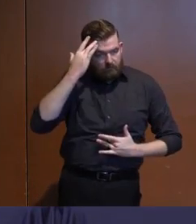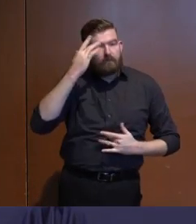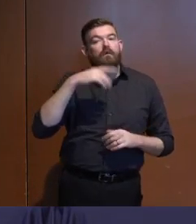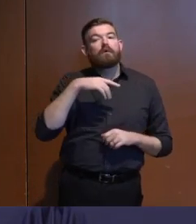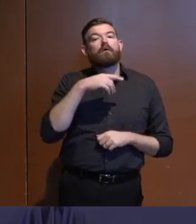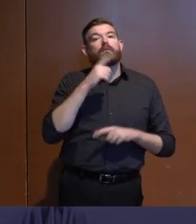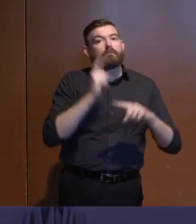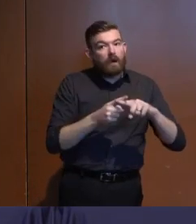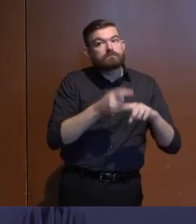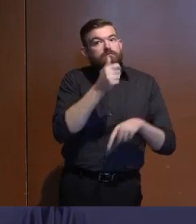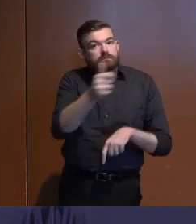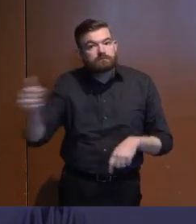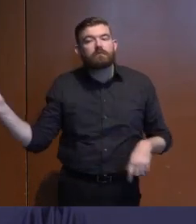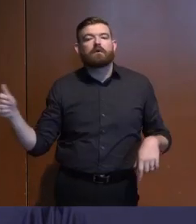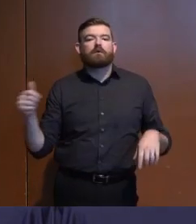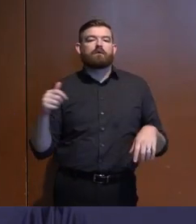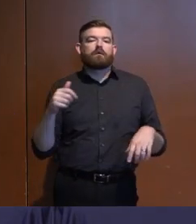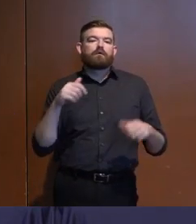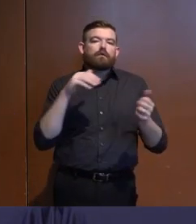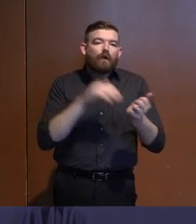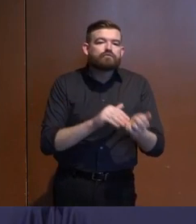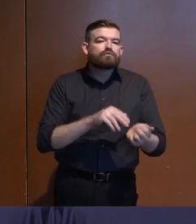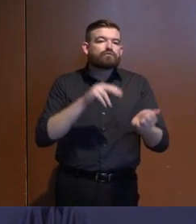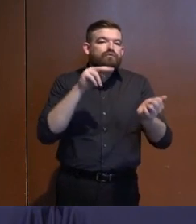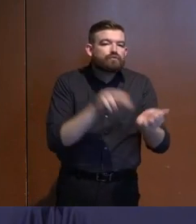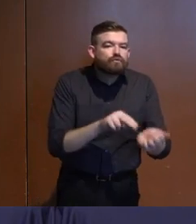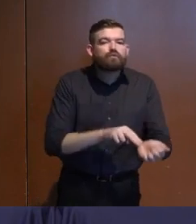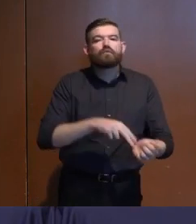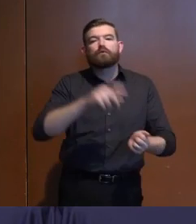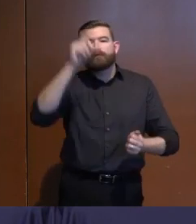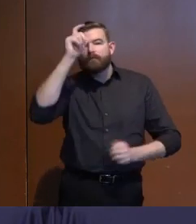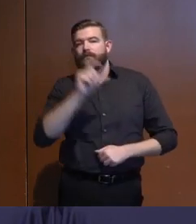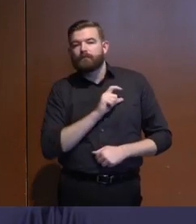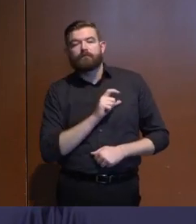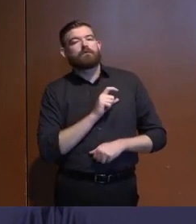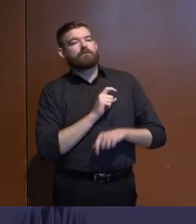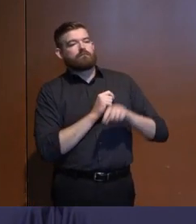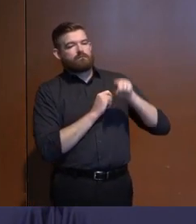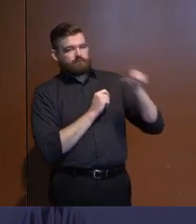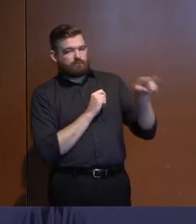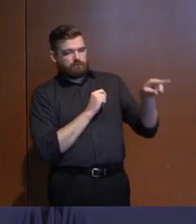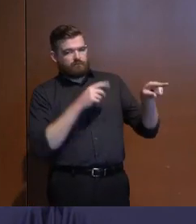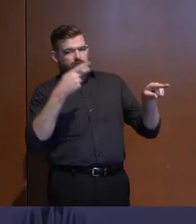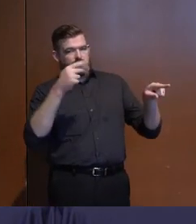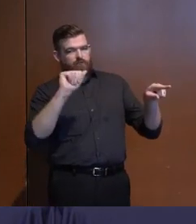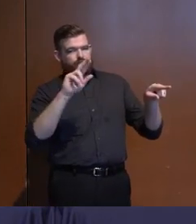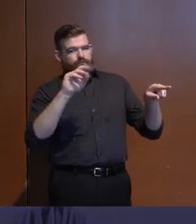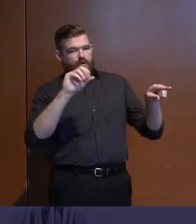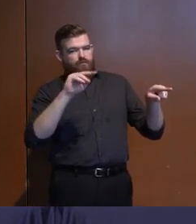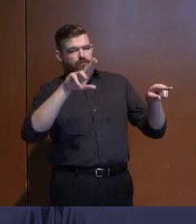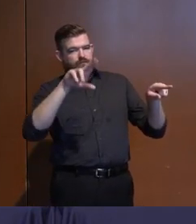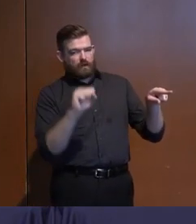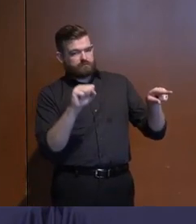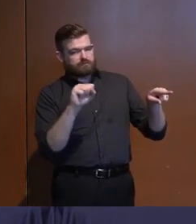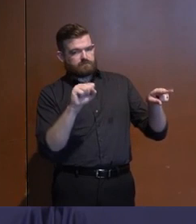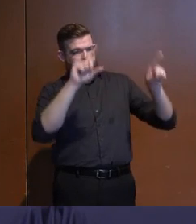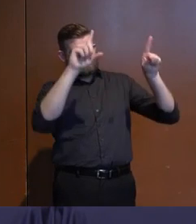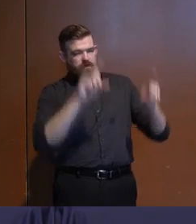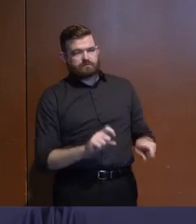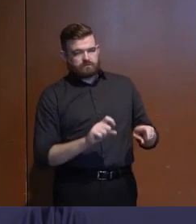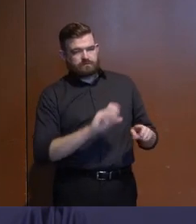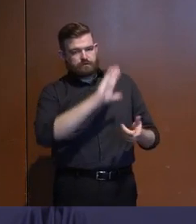County only. So I want to tip my hat again to Newbridge for doing that. Switching gears, but an